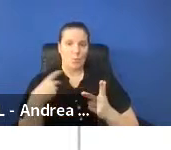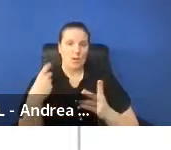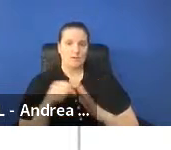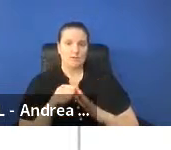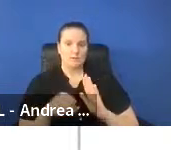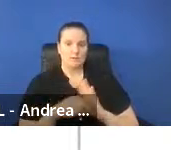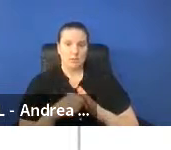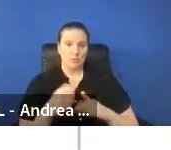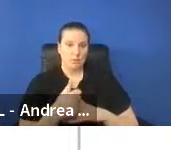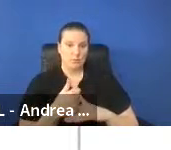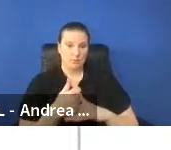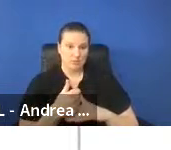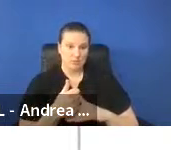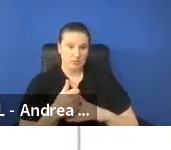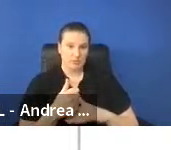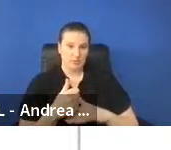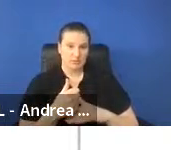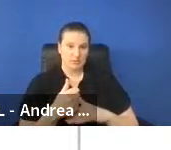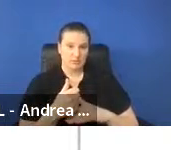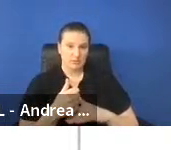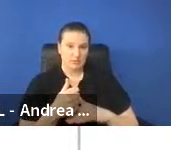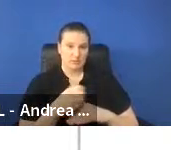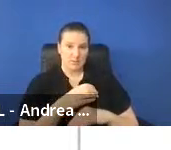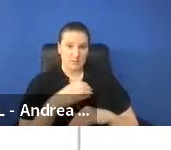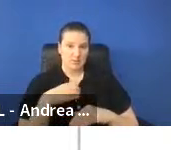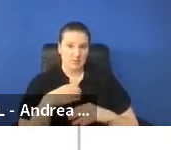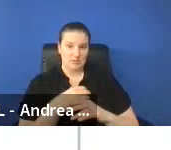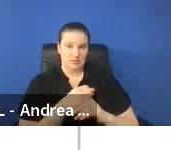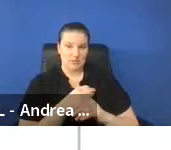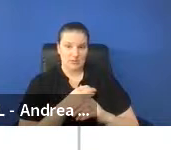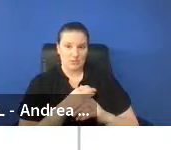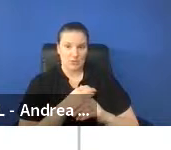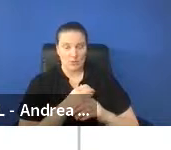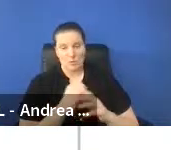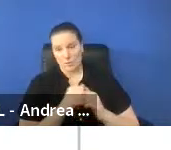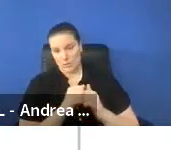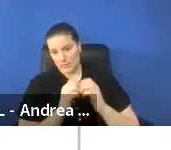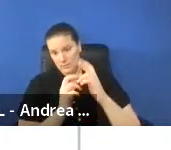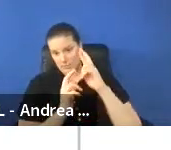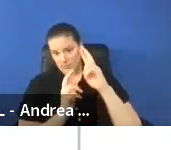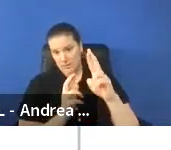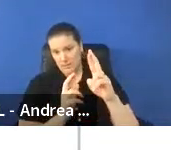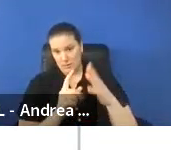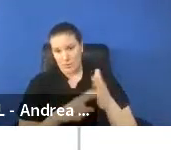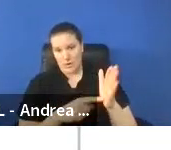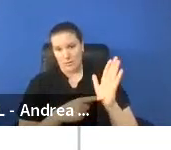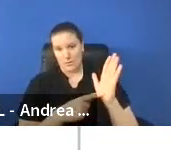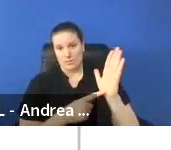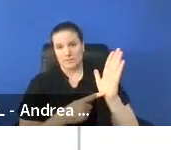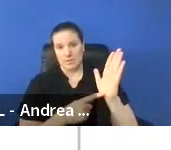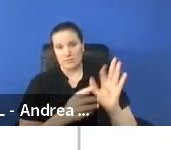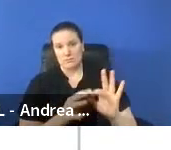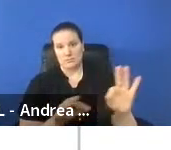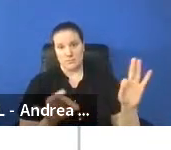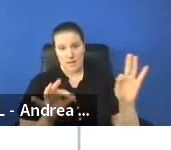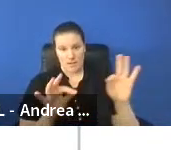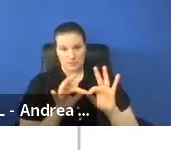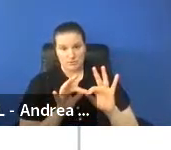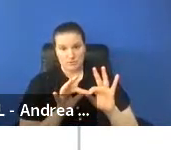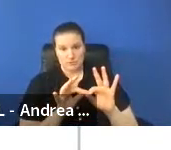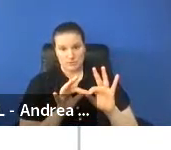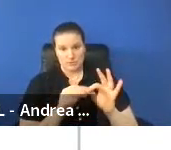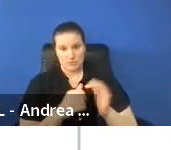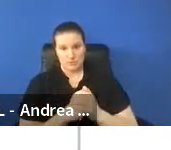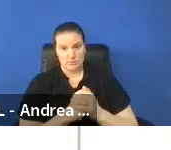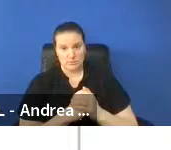Transportation Commission. So, with all due respect, if what we present matters. So